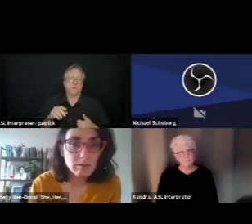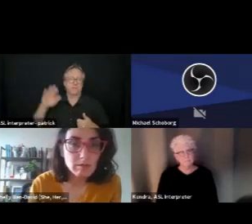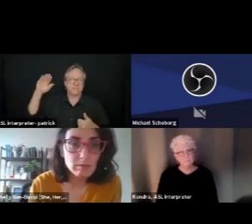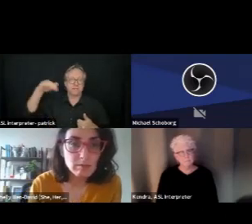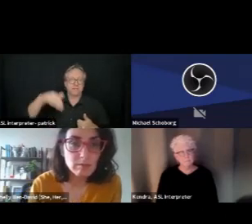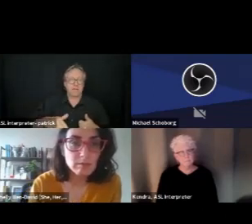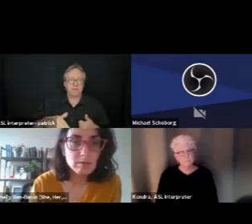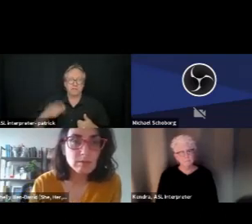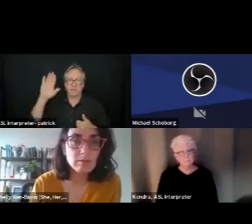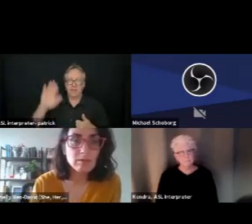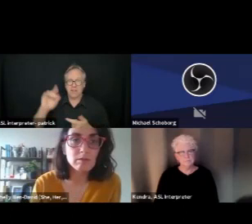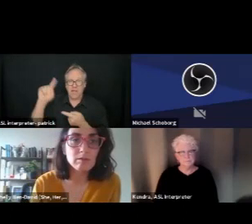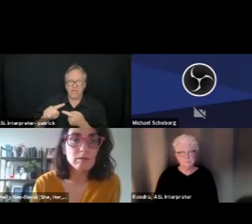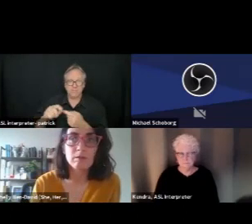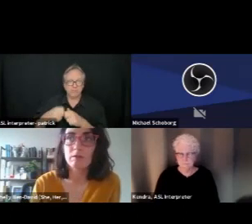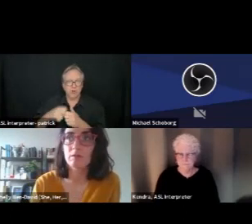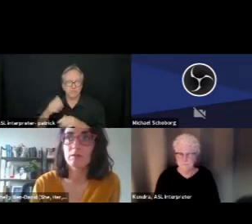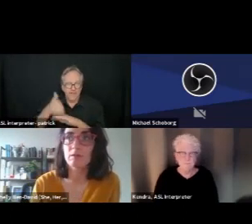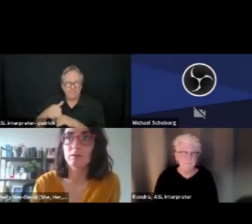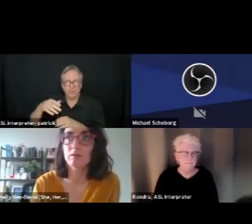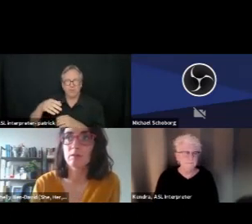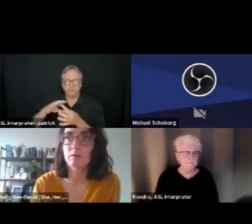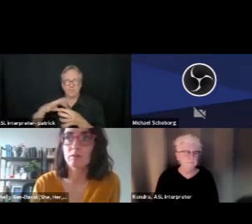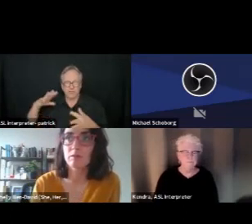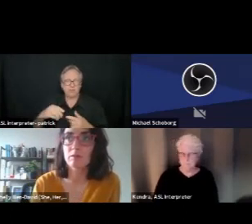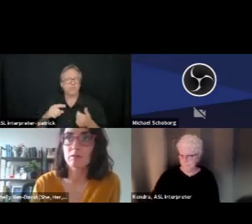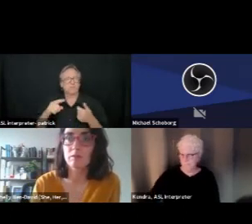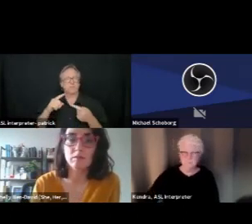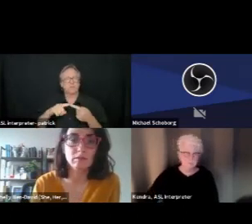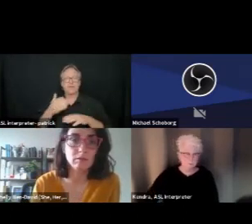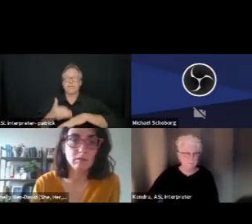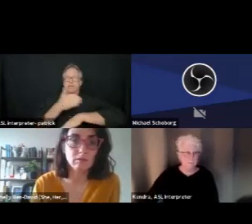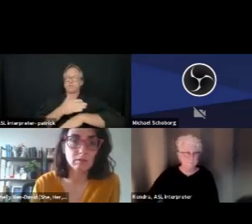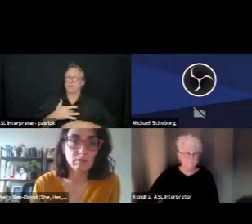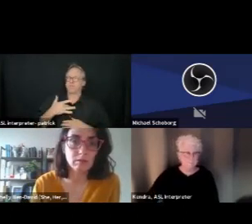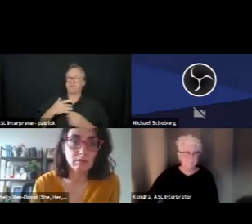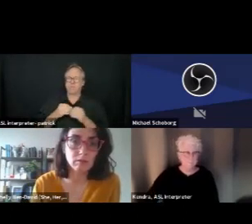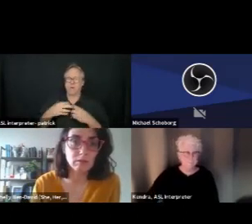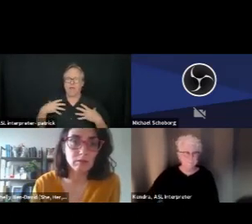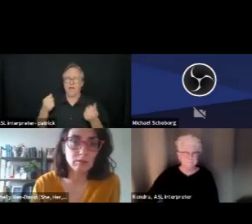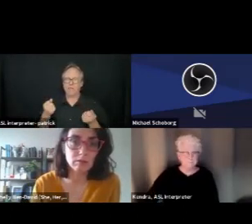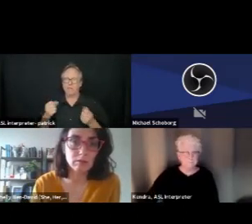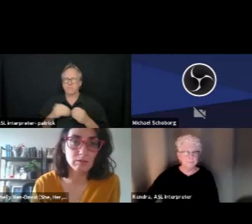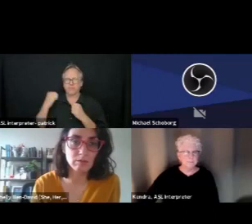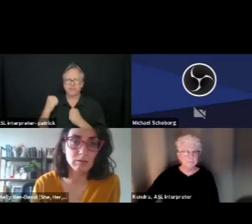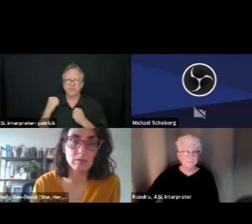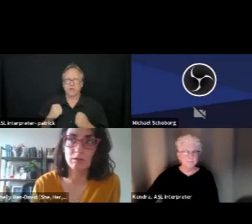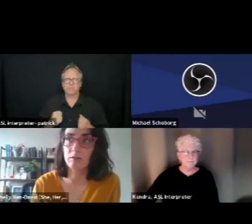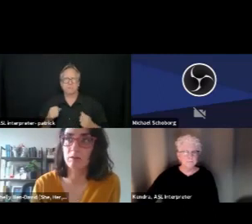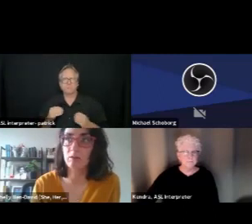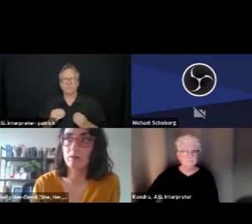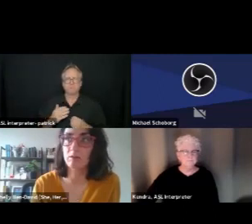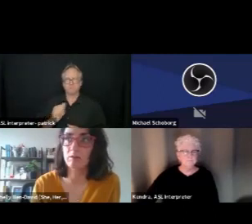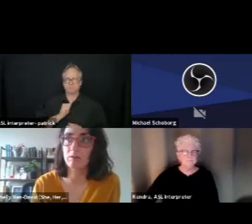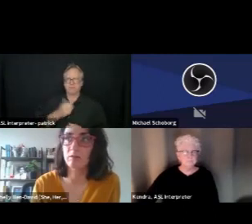psychosis, but they also described experiencing improved sense of they felt healthier, they felt stronger at the level of their